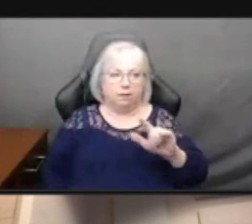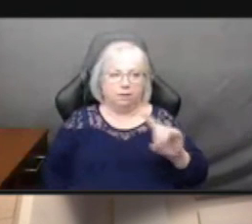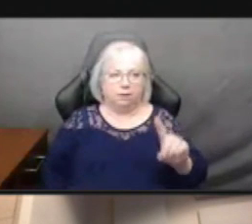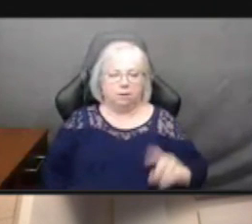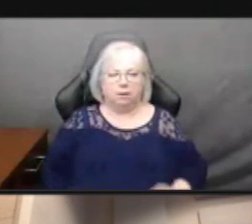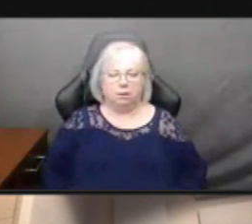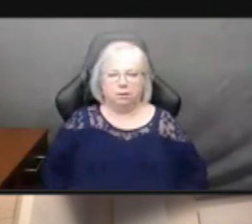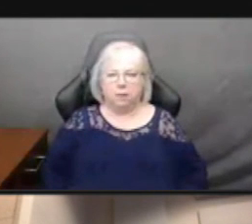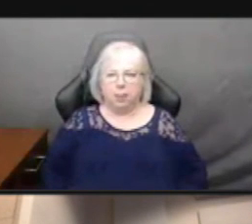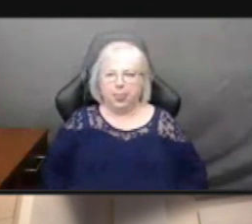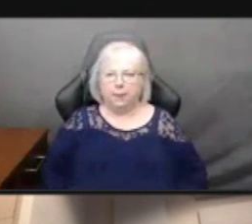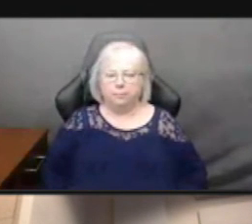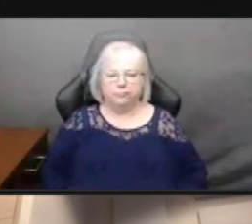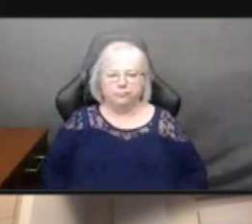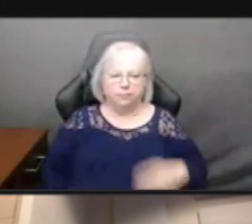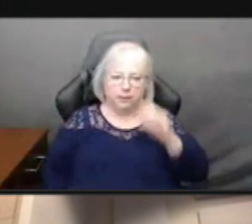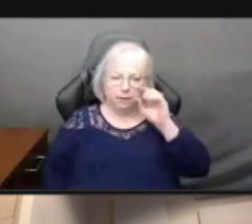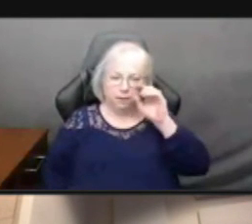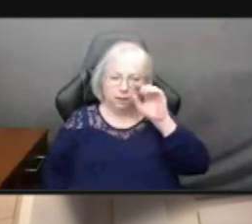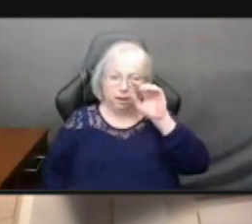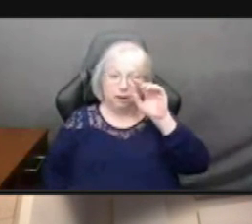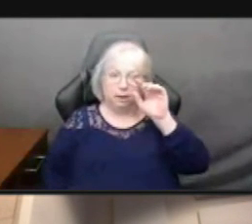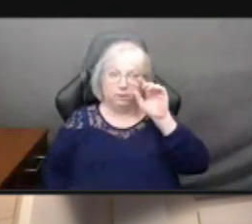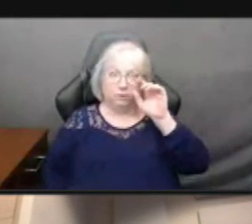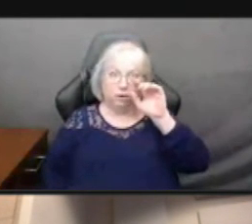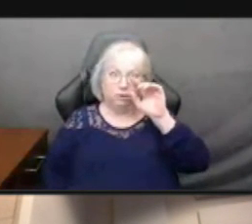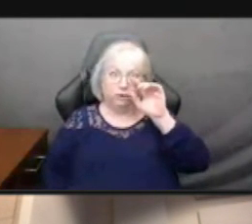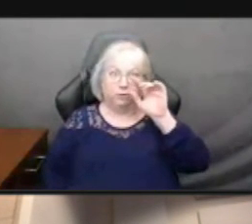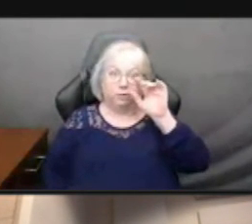We'll wait a few seconds.